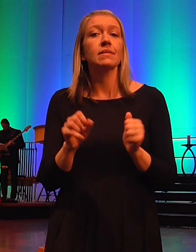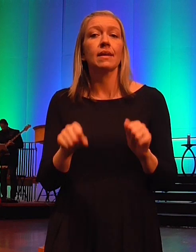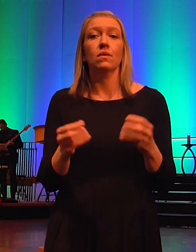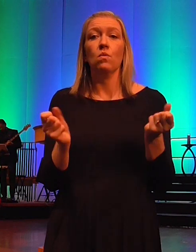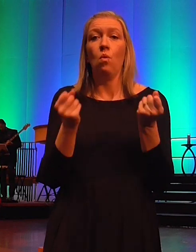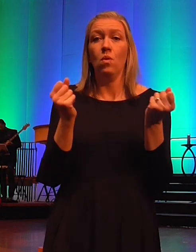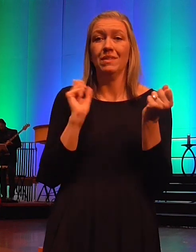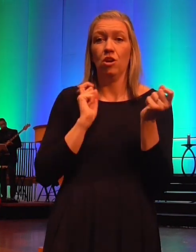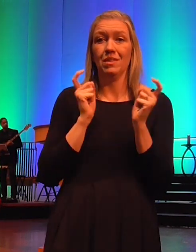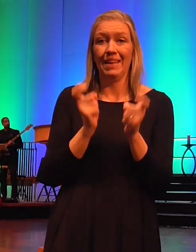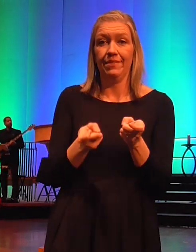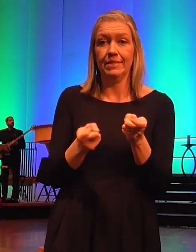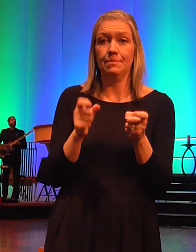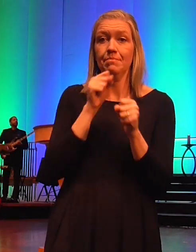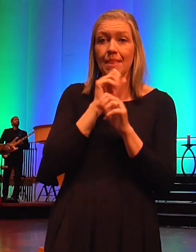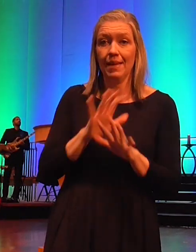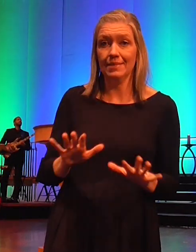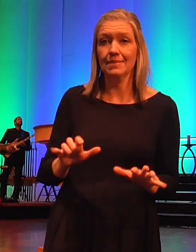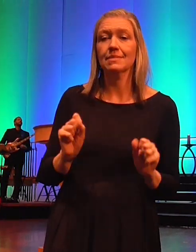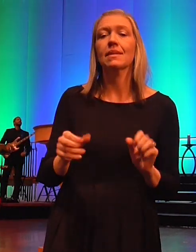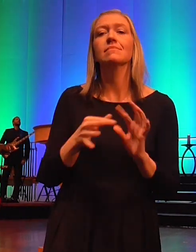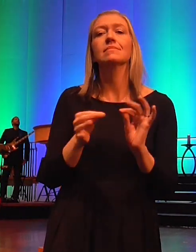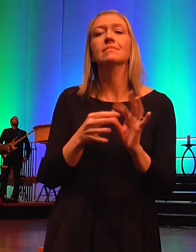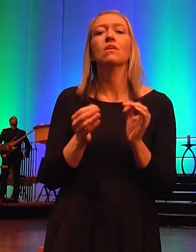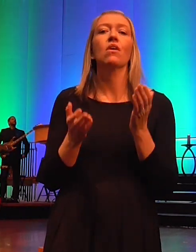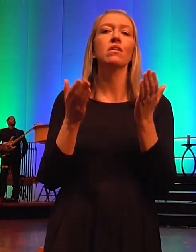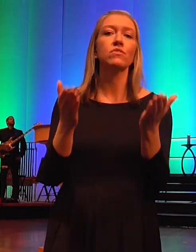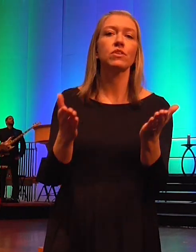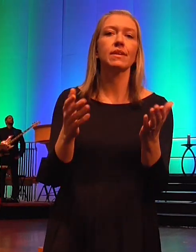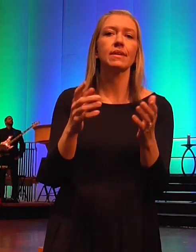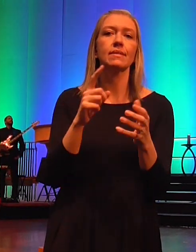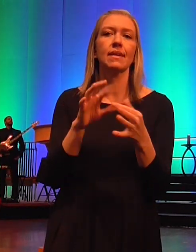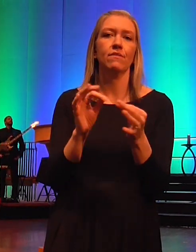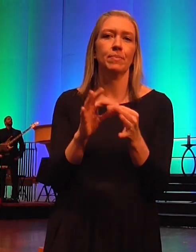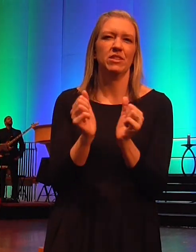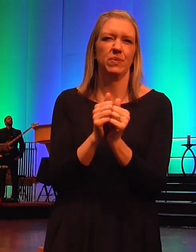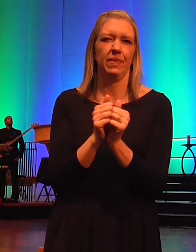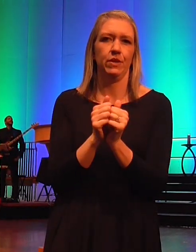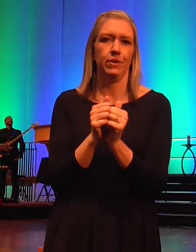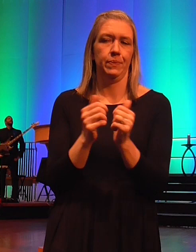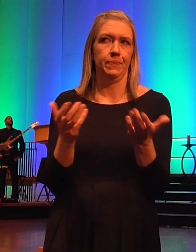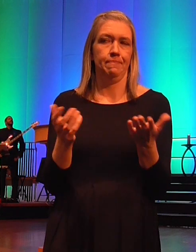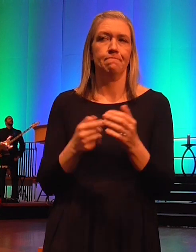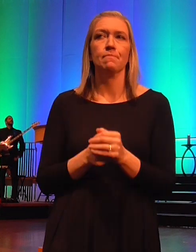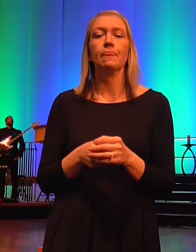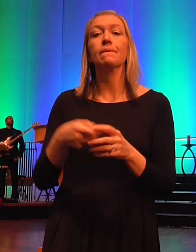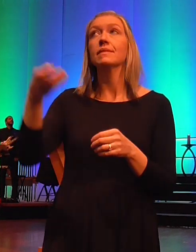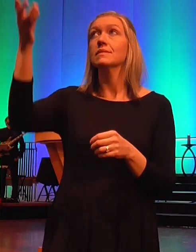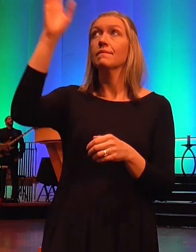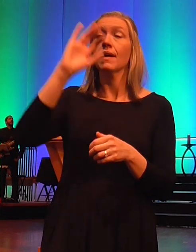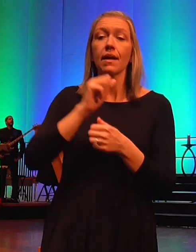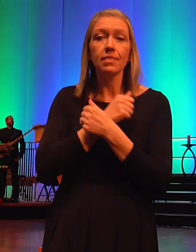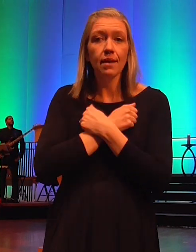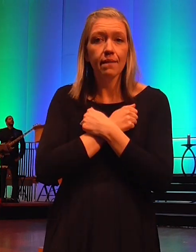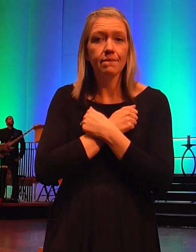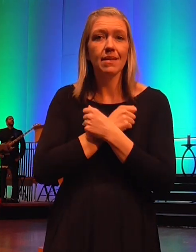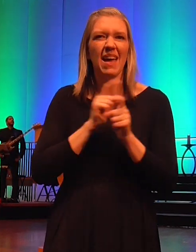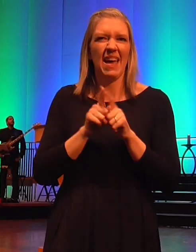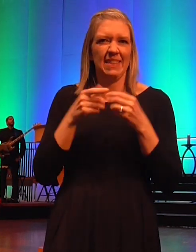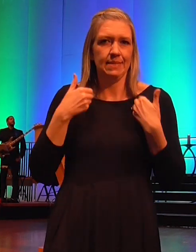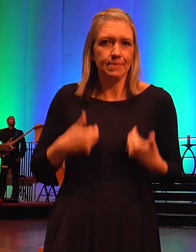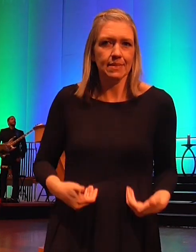take our gifts and bless them. And we can say our offering affirmation together. It goes like this. Divine love, as